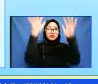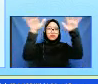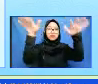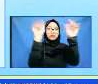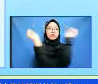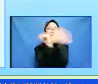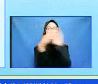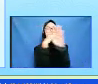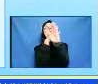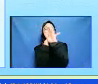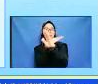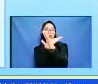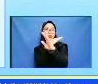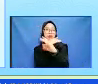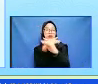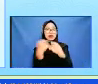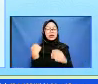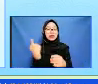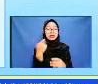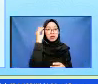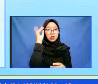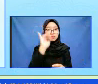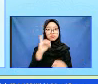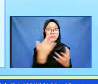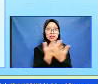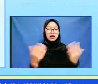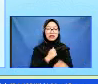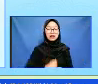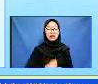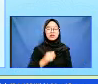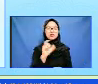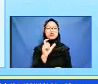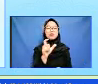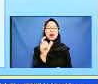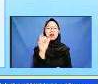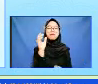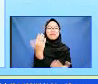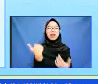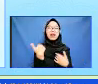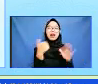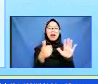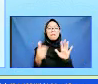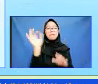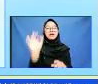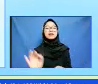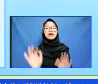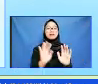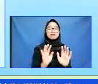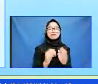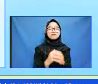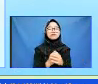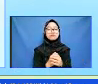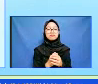only 6%, I think, living in this planet, but they protect more